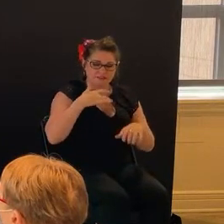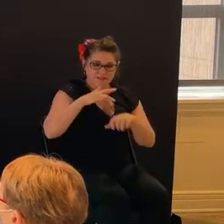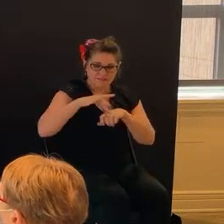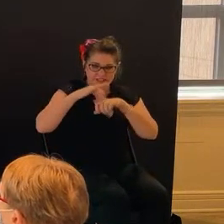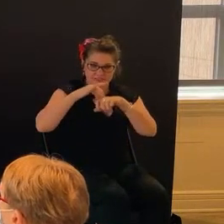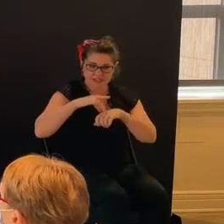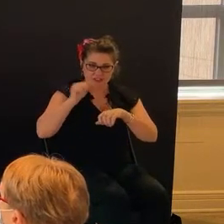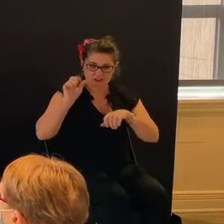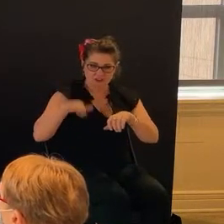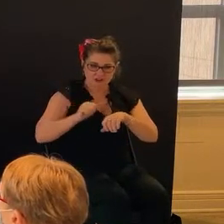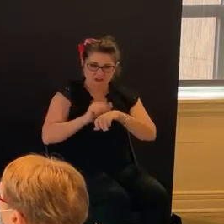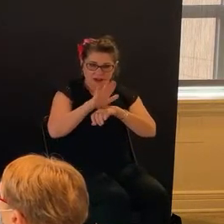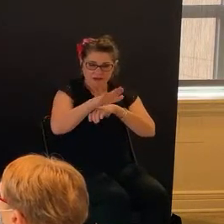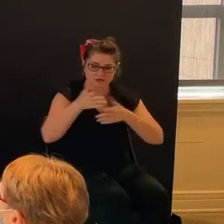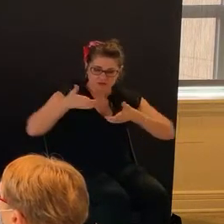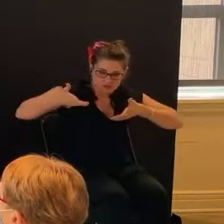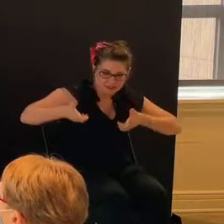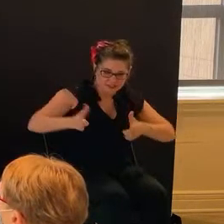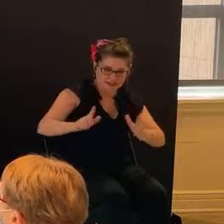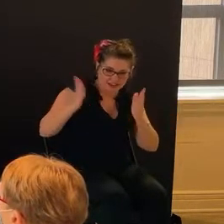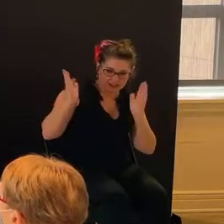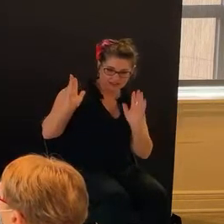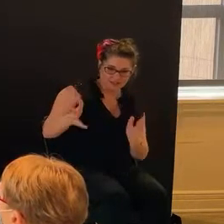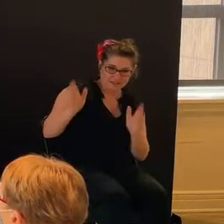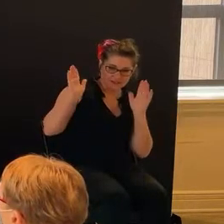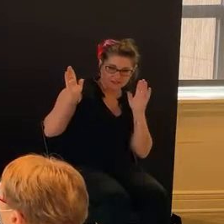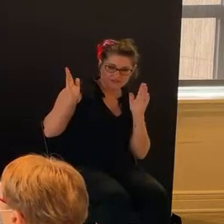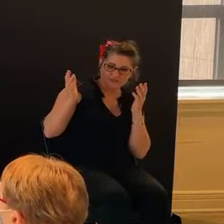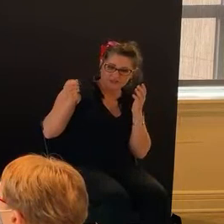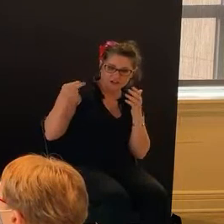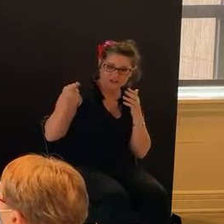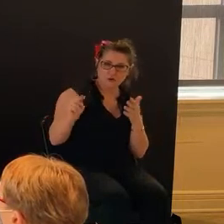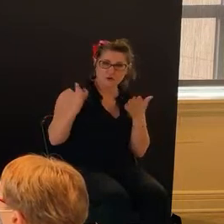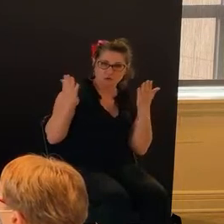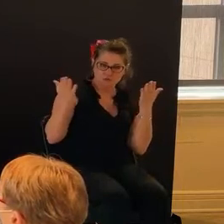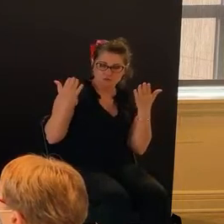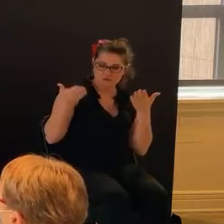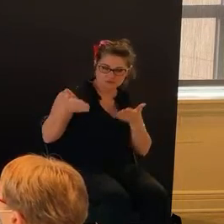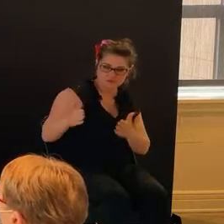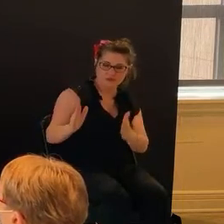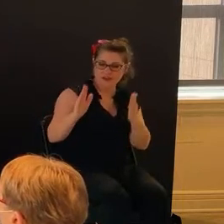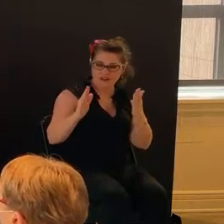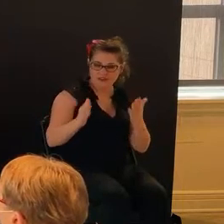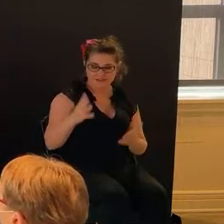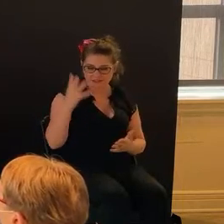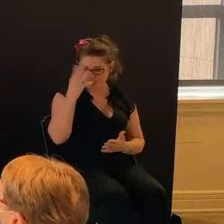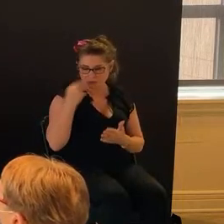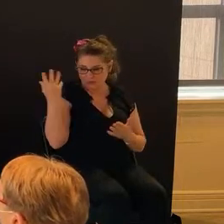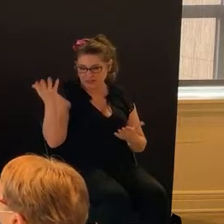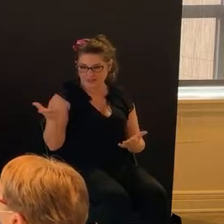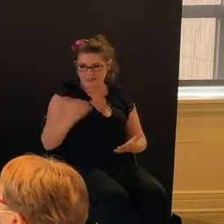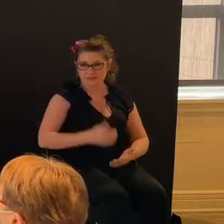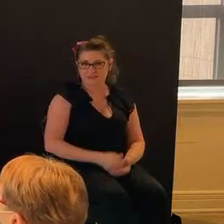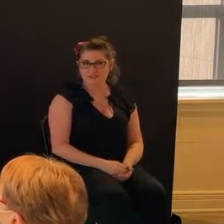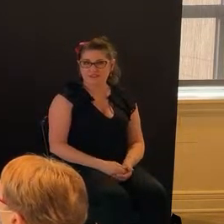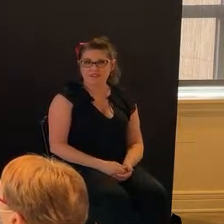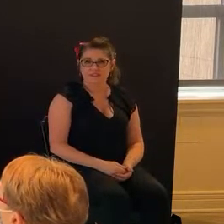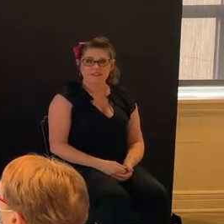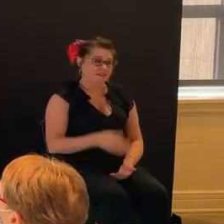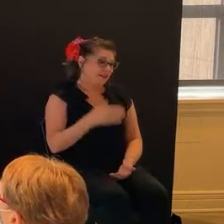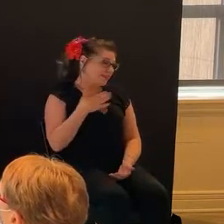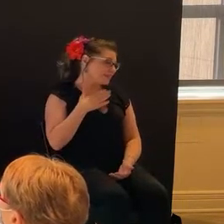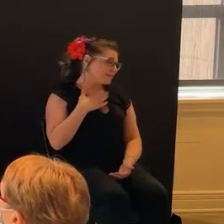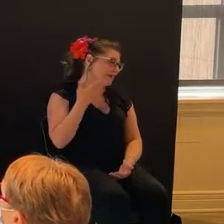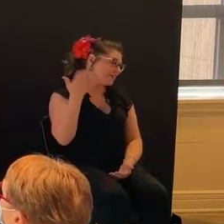just sort of letting it live in its own rhythms and, you know, its own sort of different set of aesthetics. So that's my